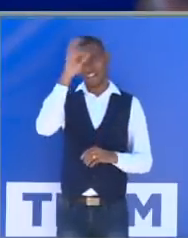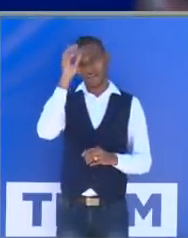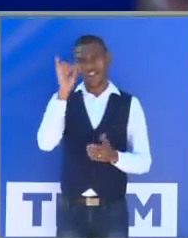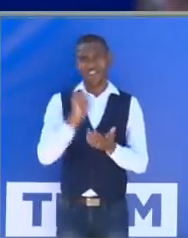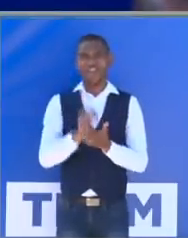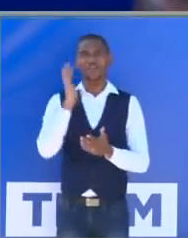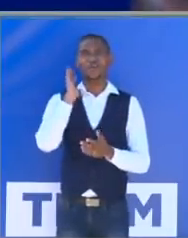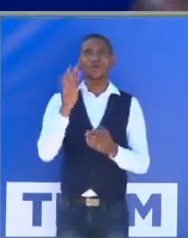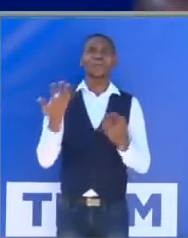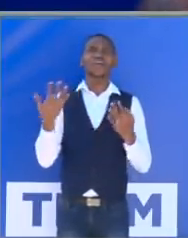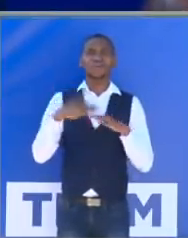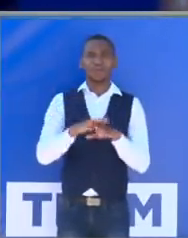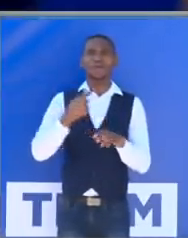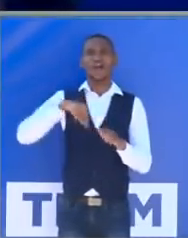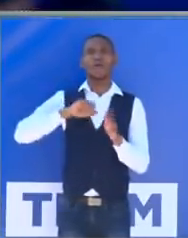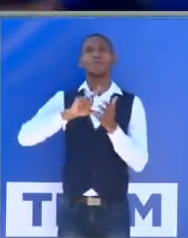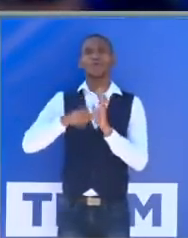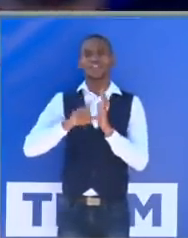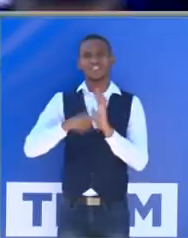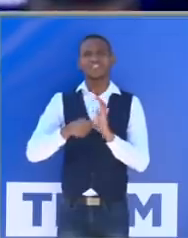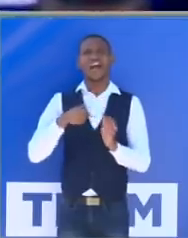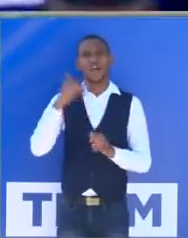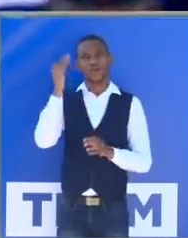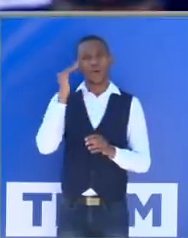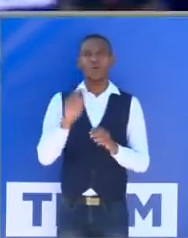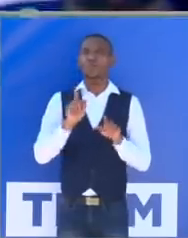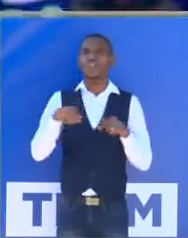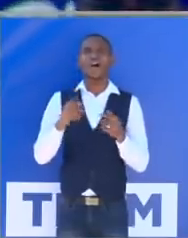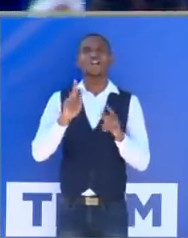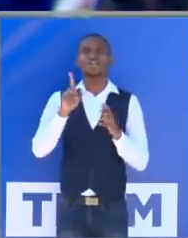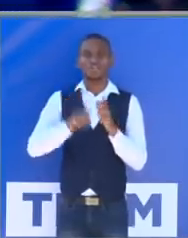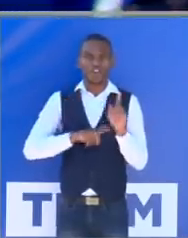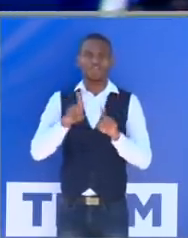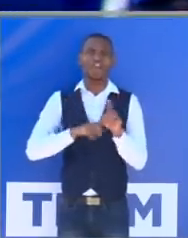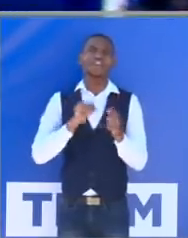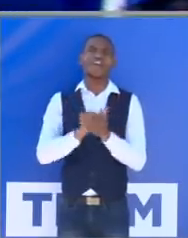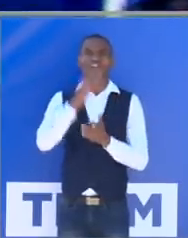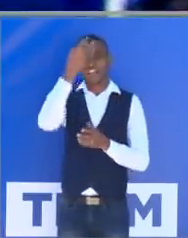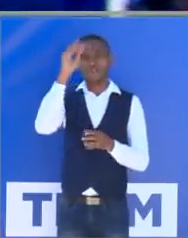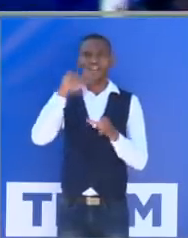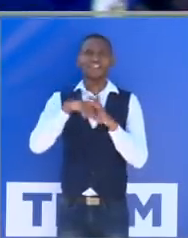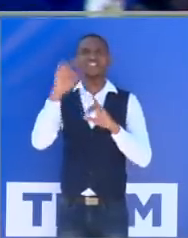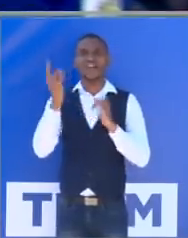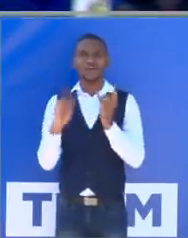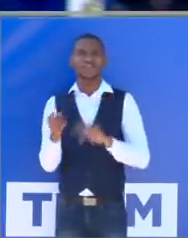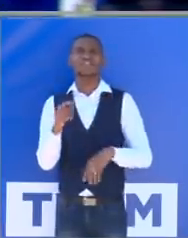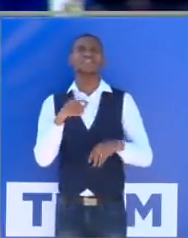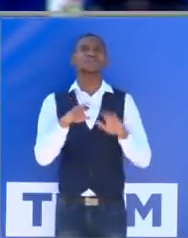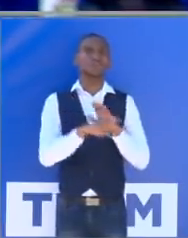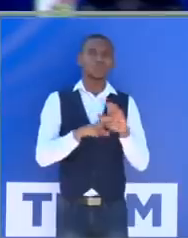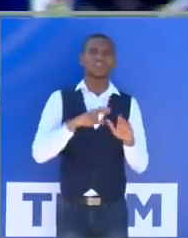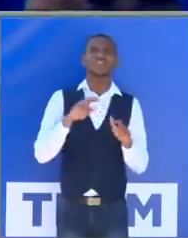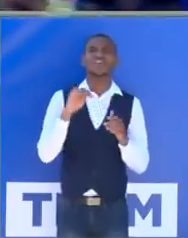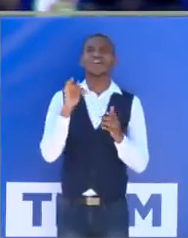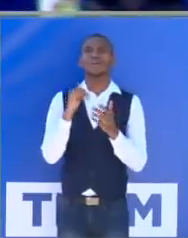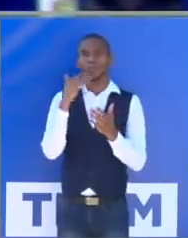will implement our policies. I know without fail that DA governments in towns, in metros, have proven that